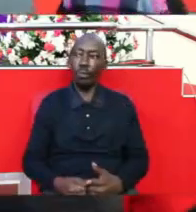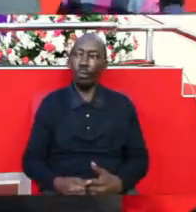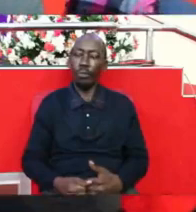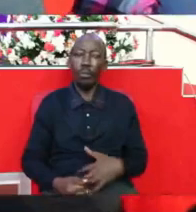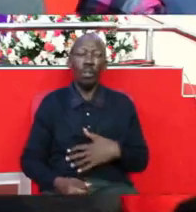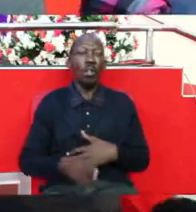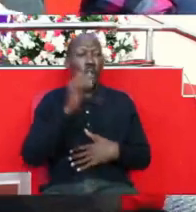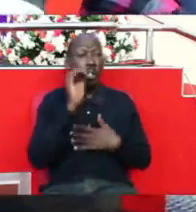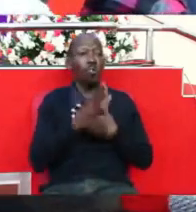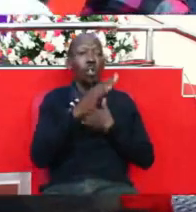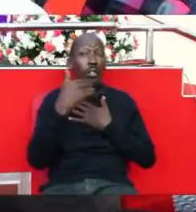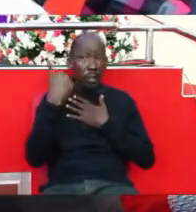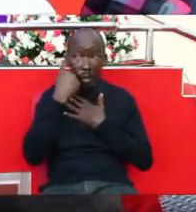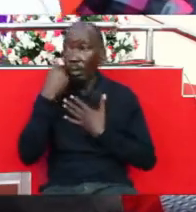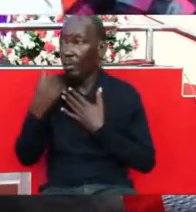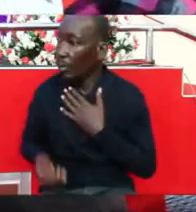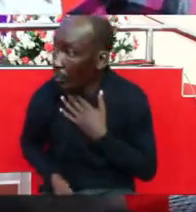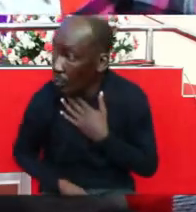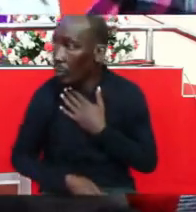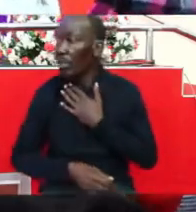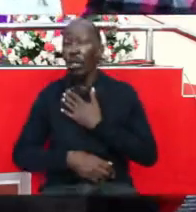If you are sick and